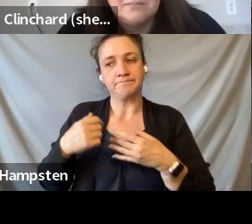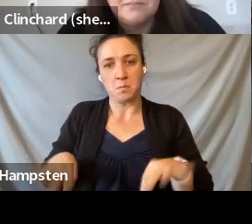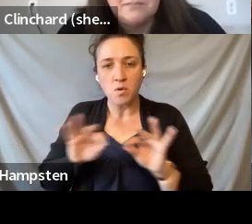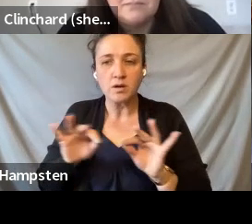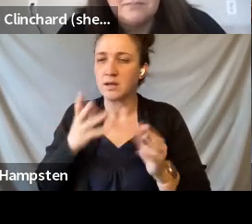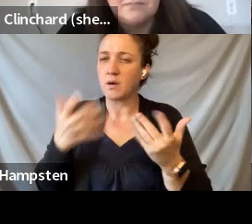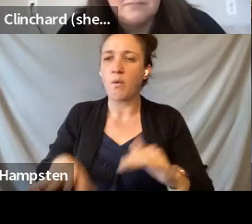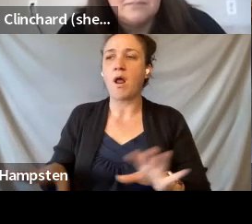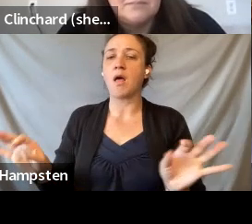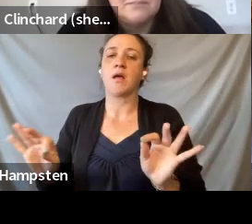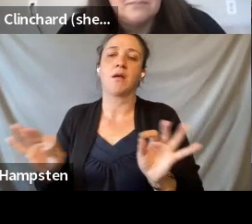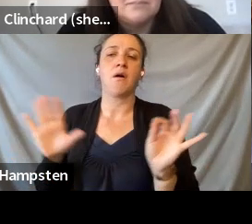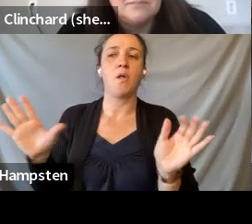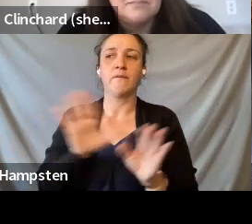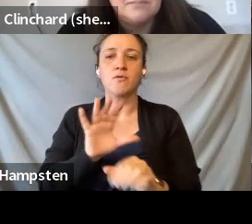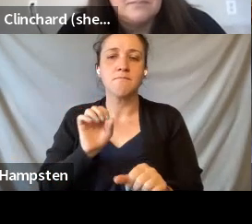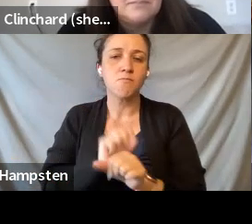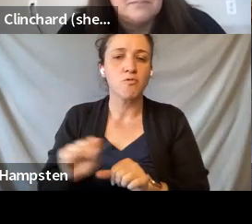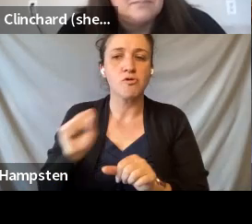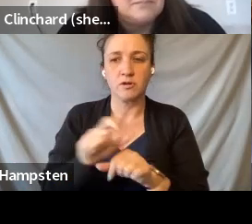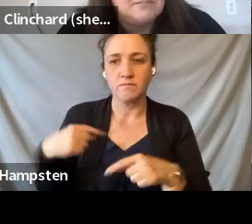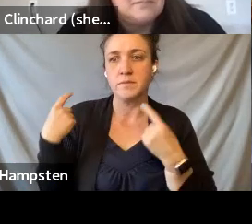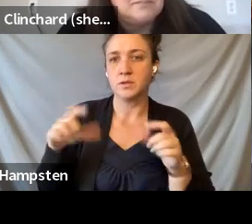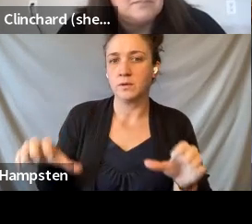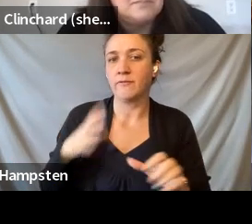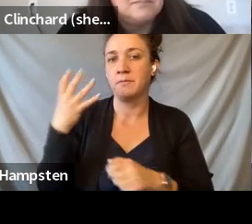work you all have already been doing for years and years and years.